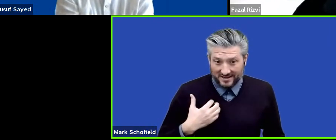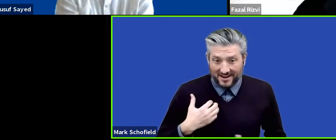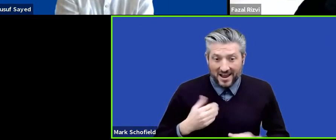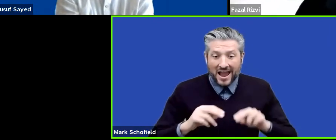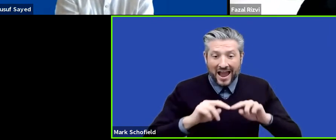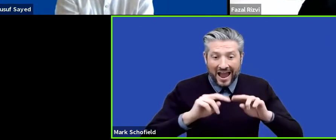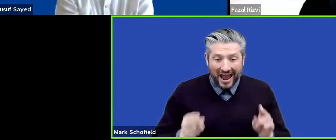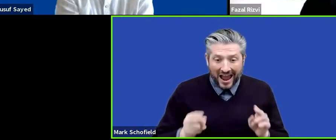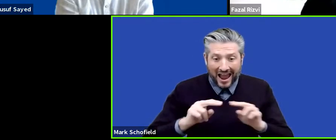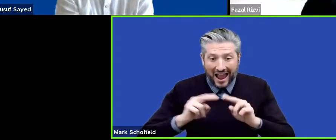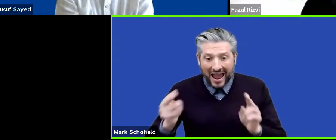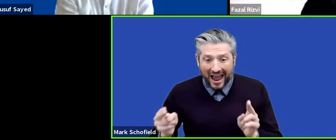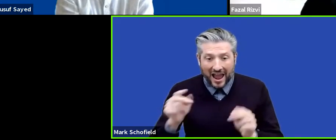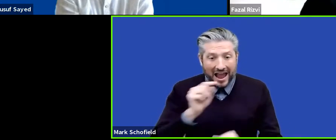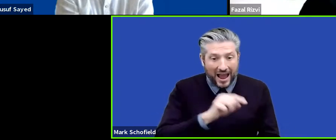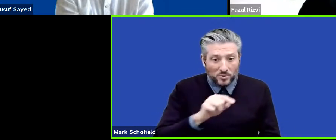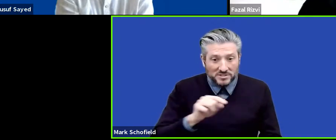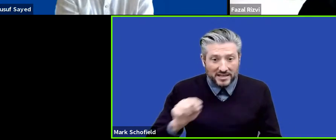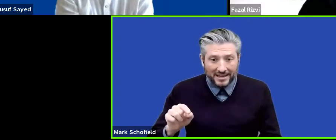about.